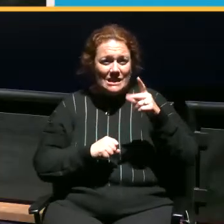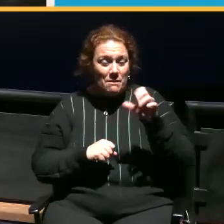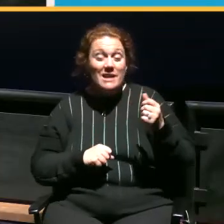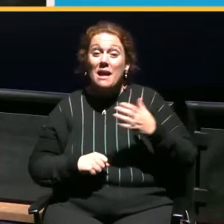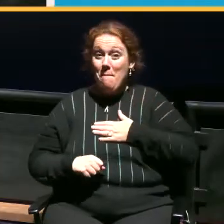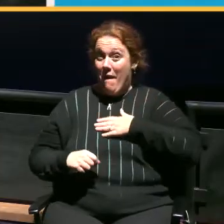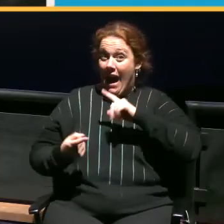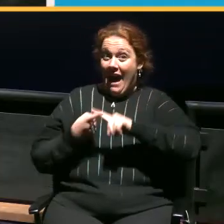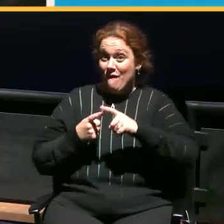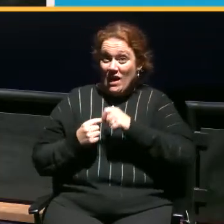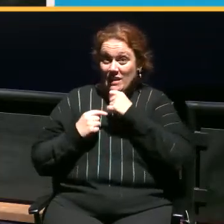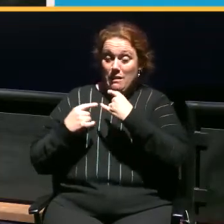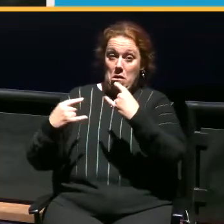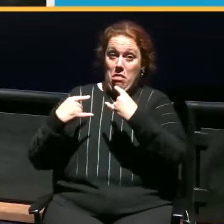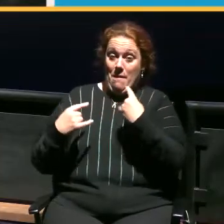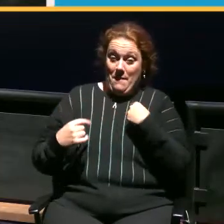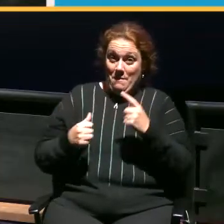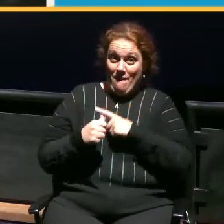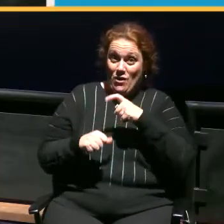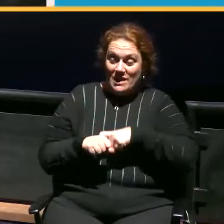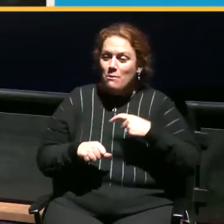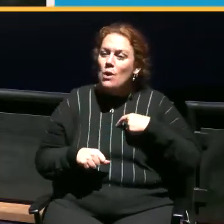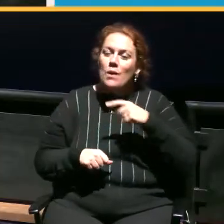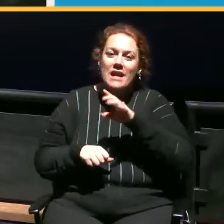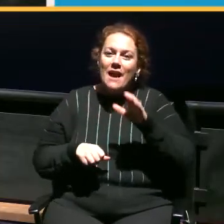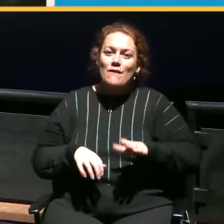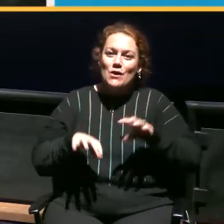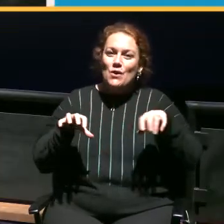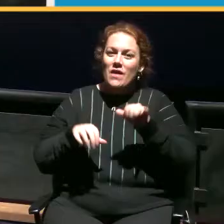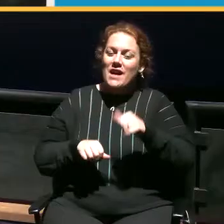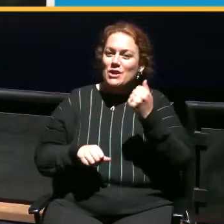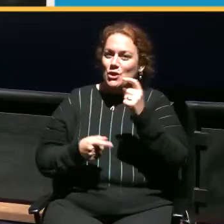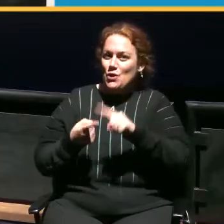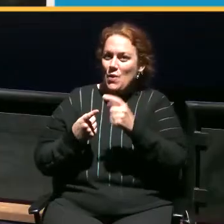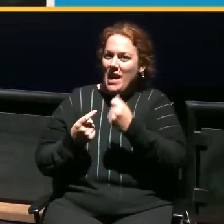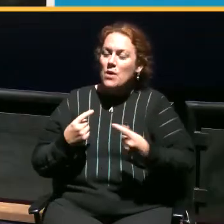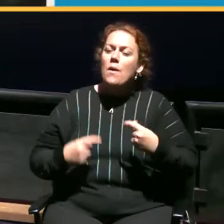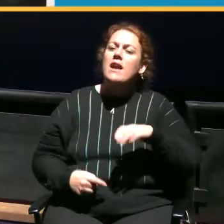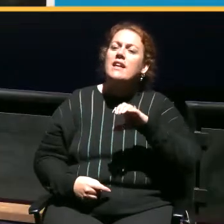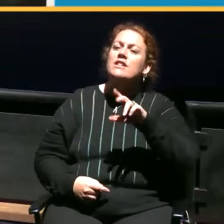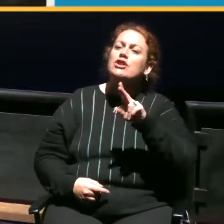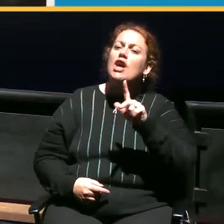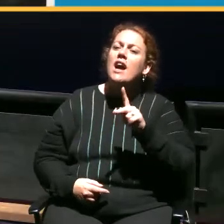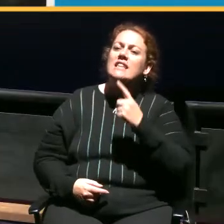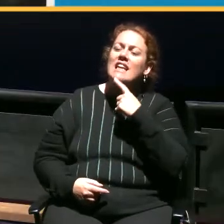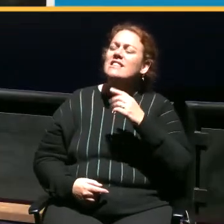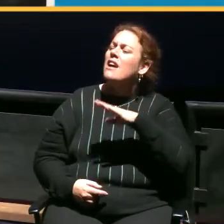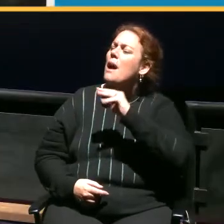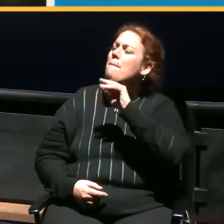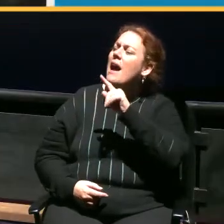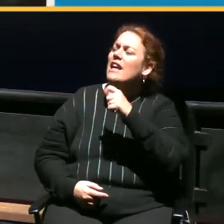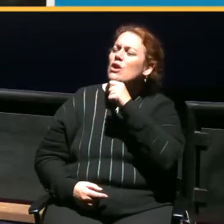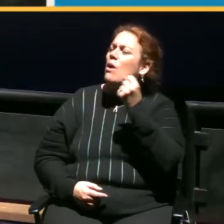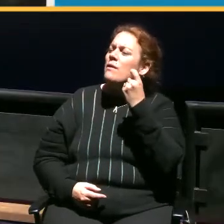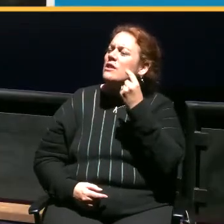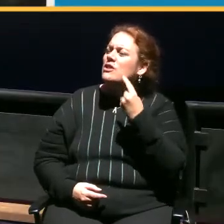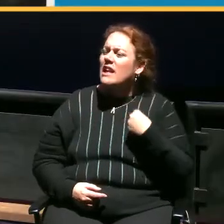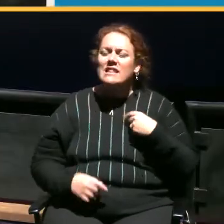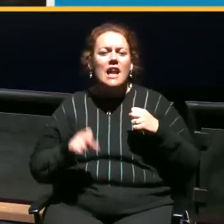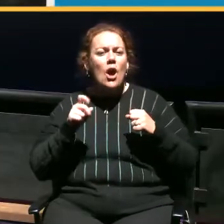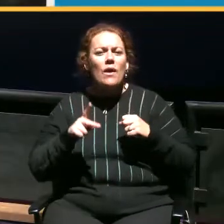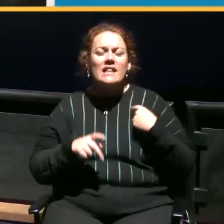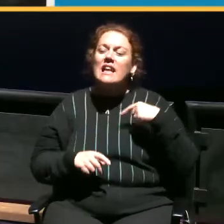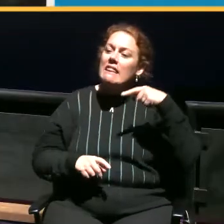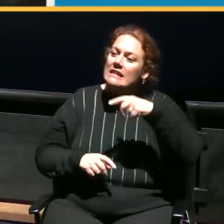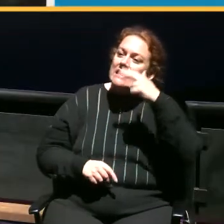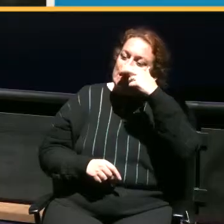friends didn't make fun of me on my first flight. We would never do that to anybody, we'd always help them. And he goes, Mike, you don't understand. I go, okay. He said,